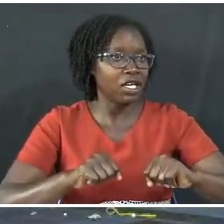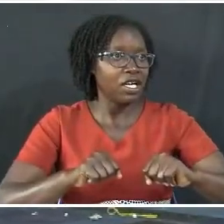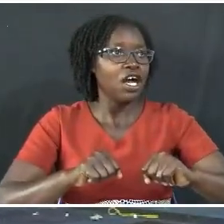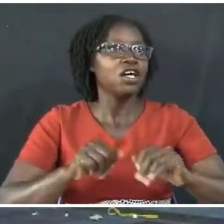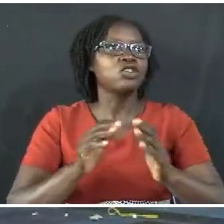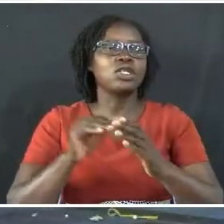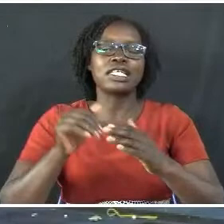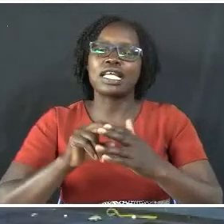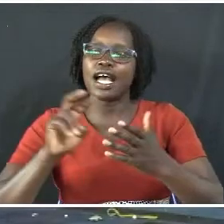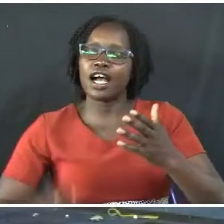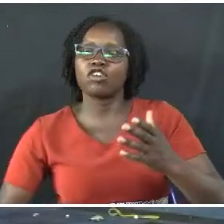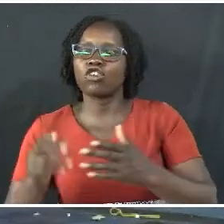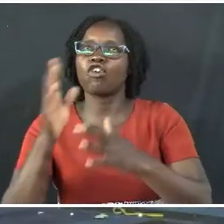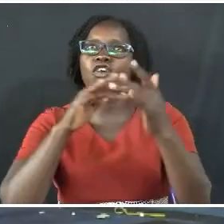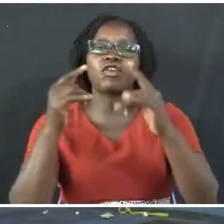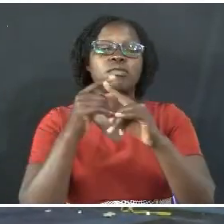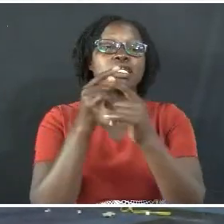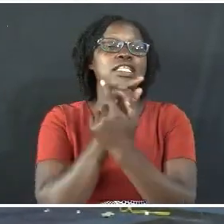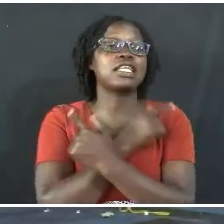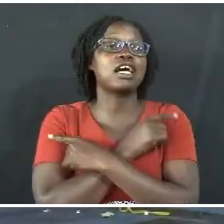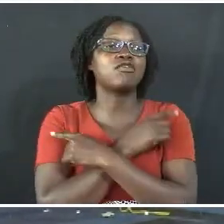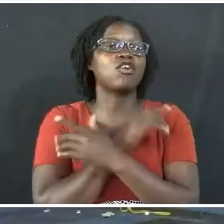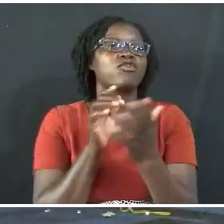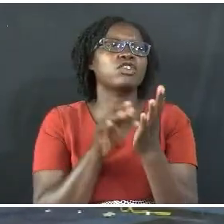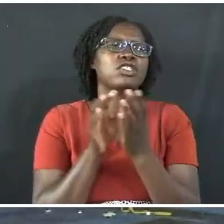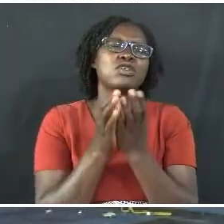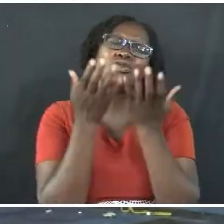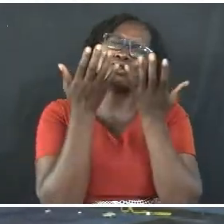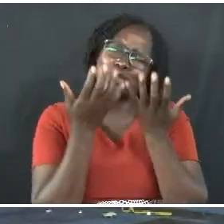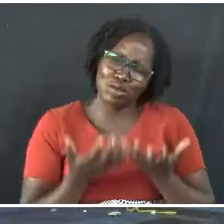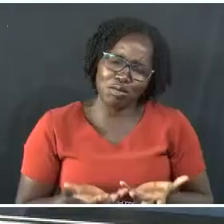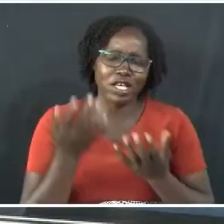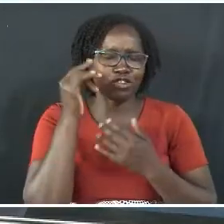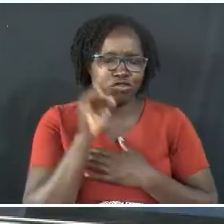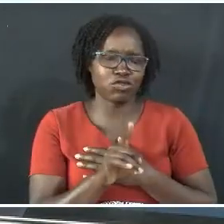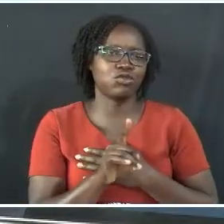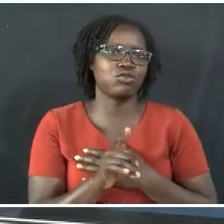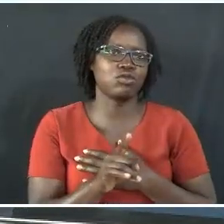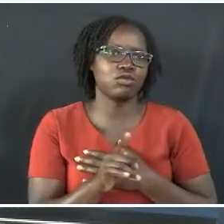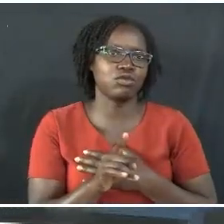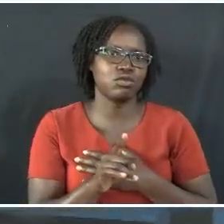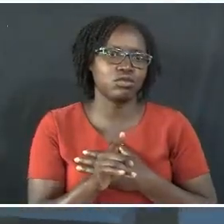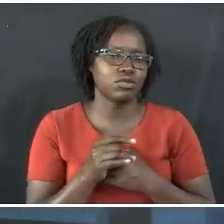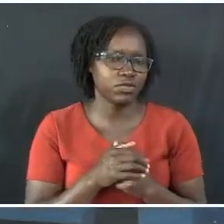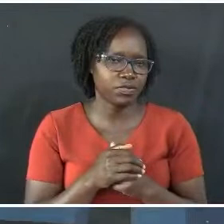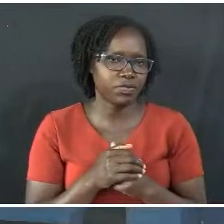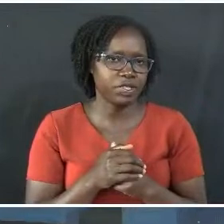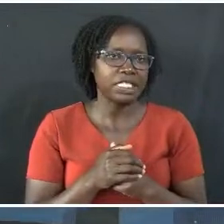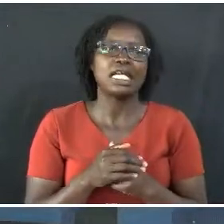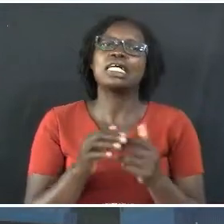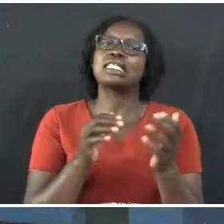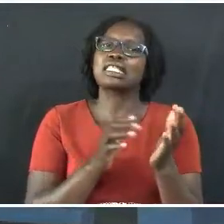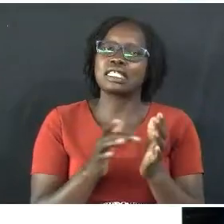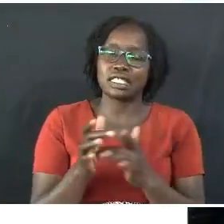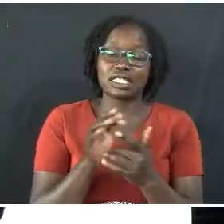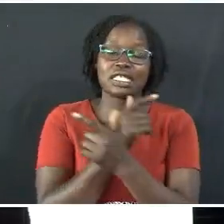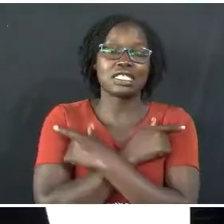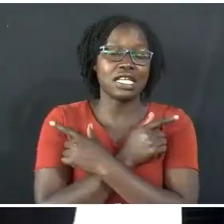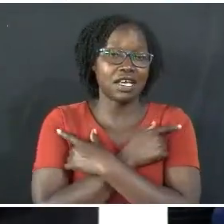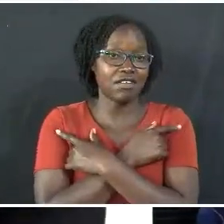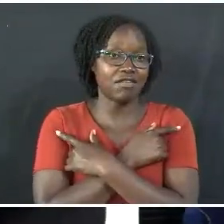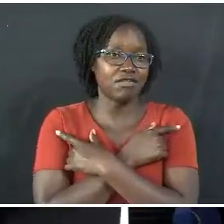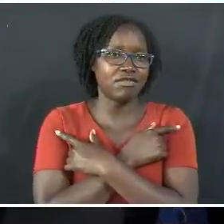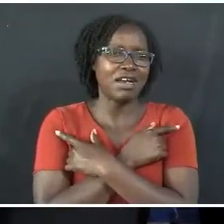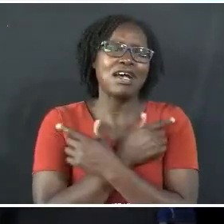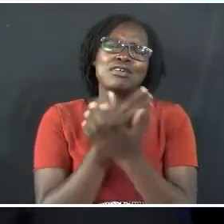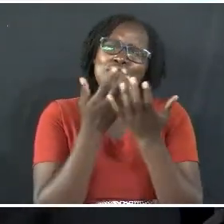heaven, but the love of Jesus was too much. The love of Jesus is